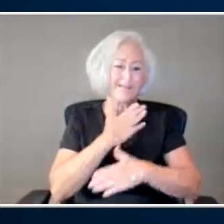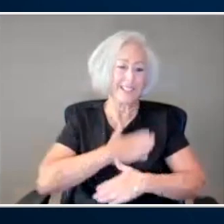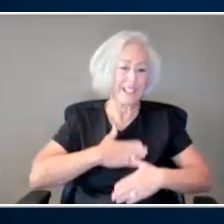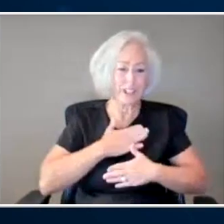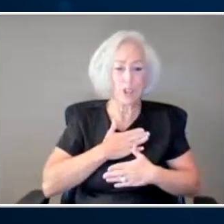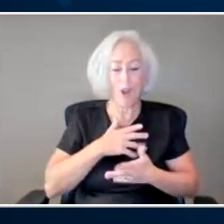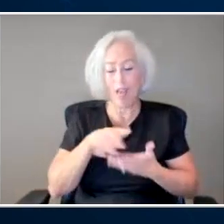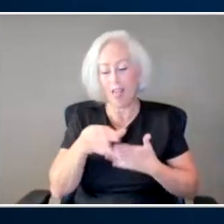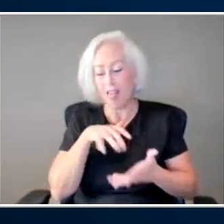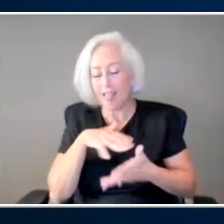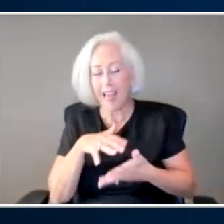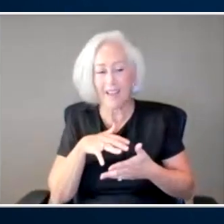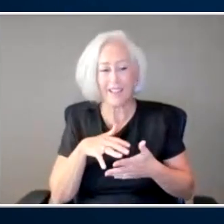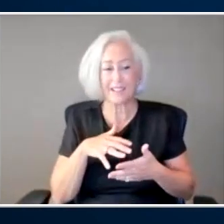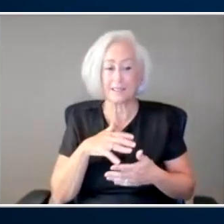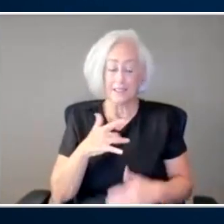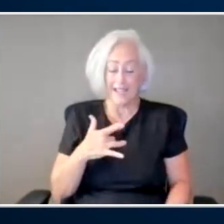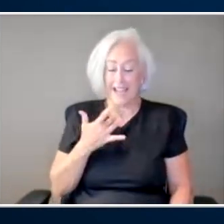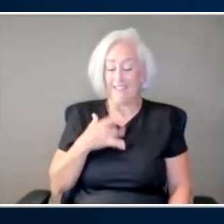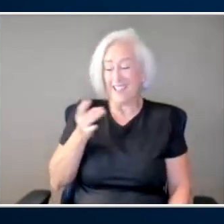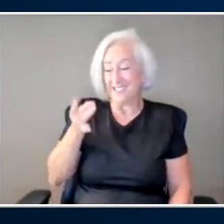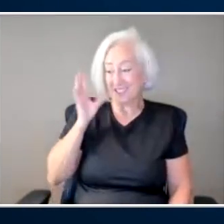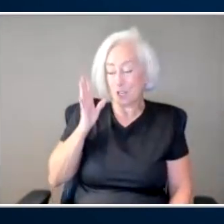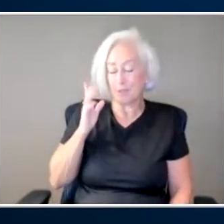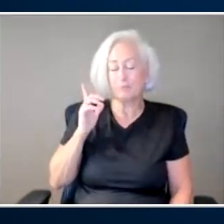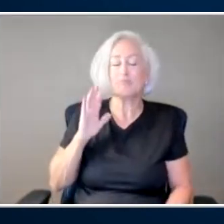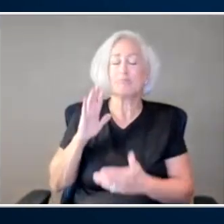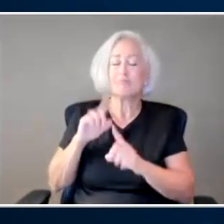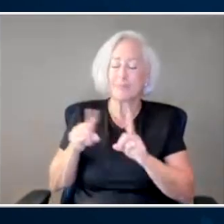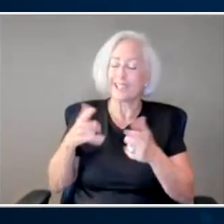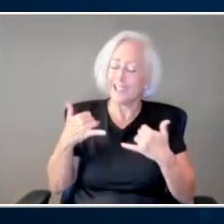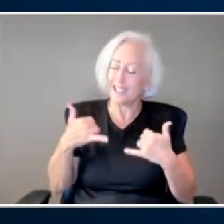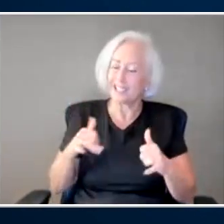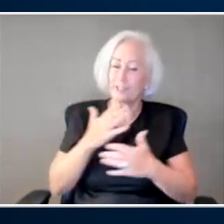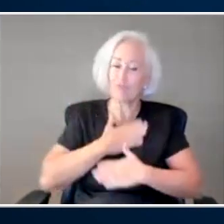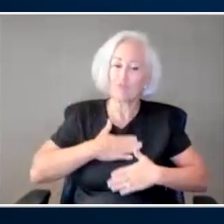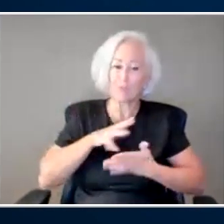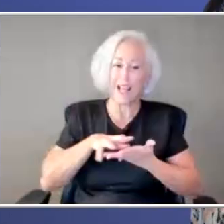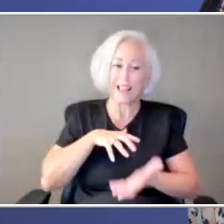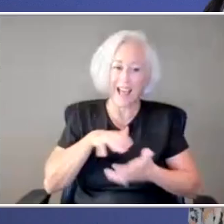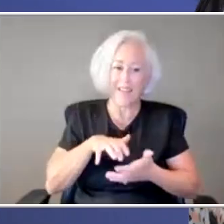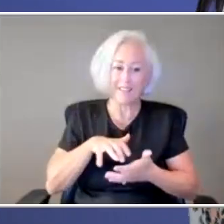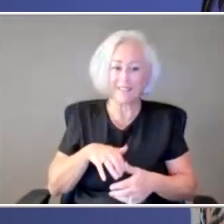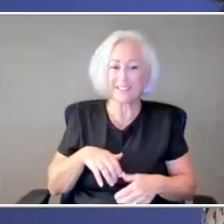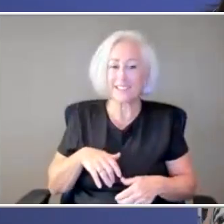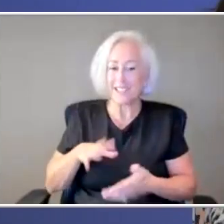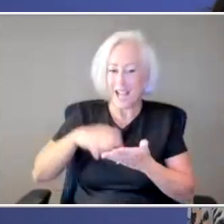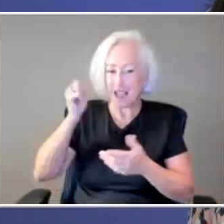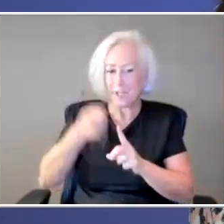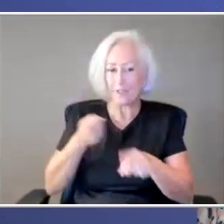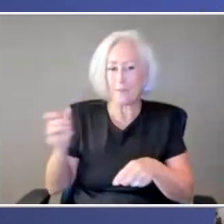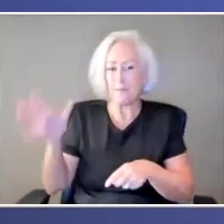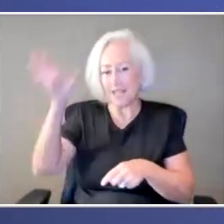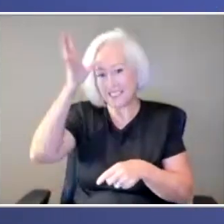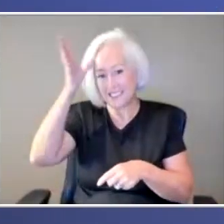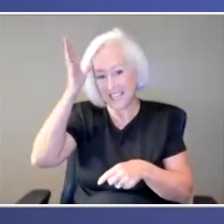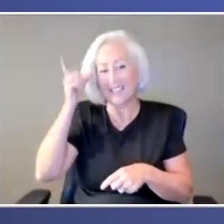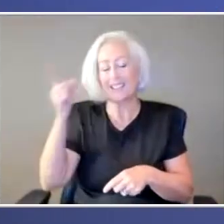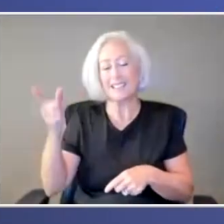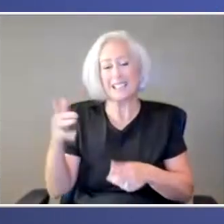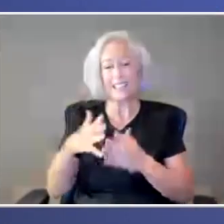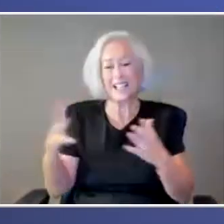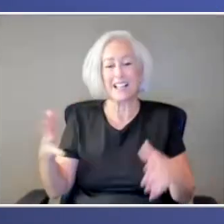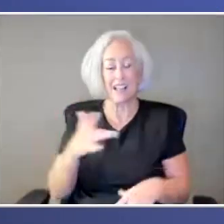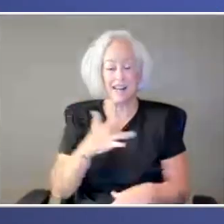when I feel terrible, and I learned that from my dad. He had a lot of heart issues a lot of his adult life,